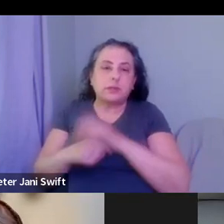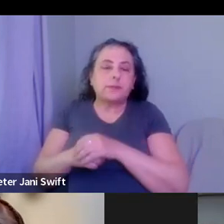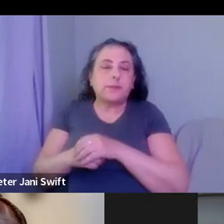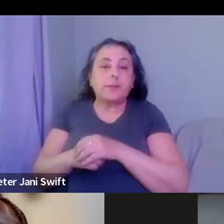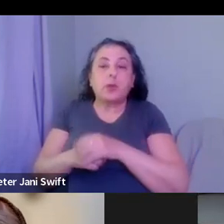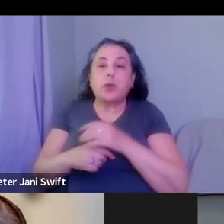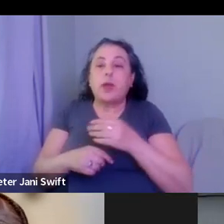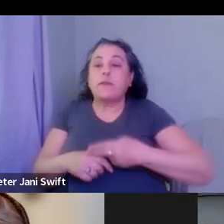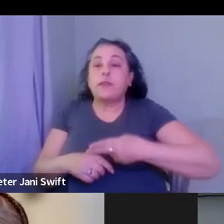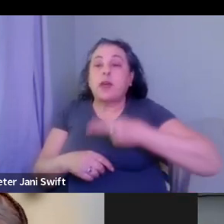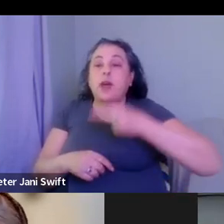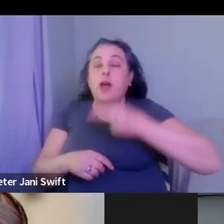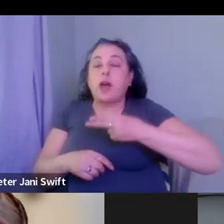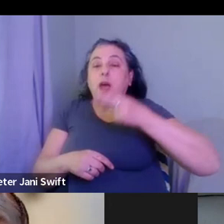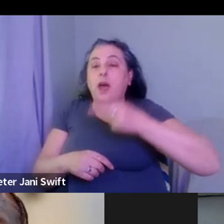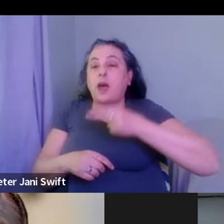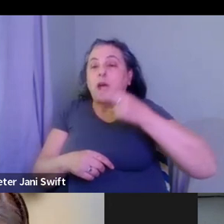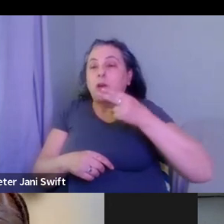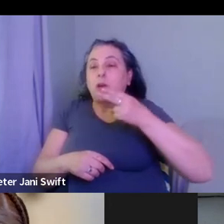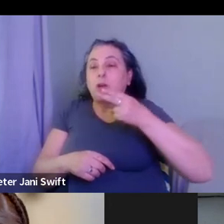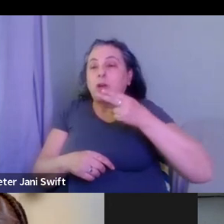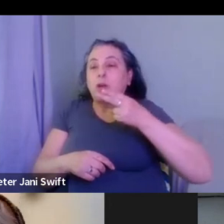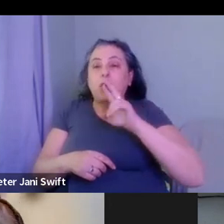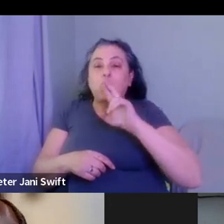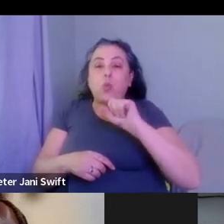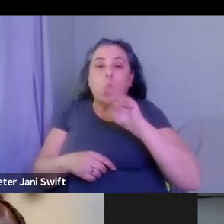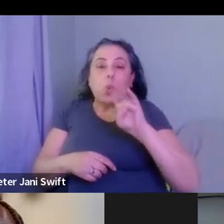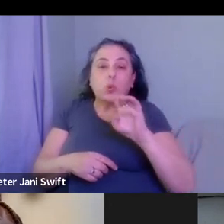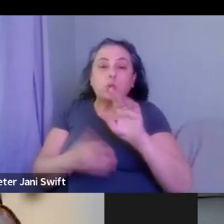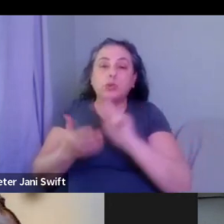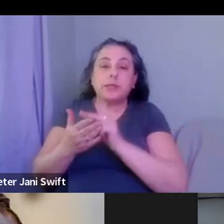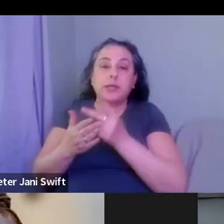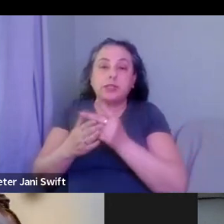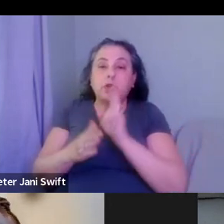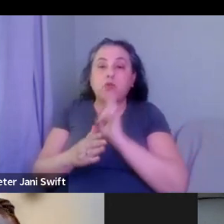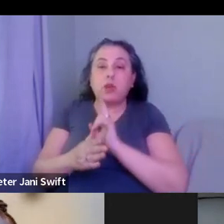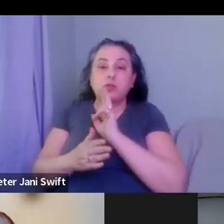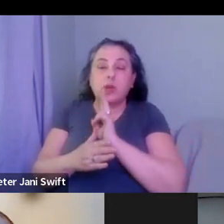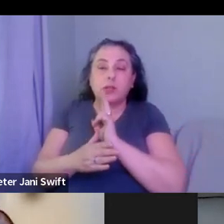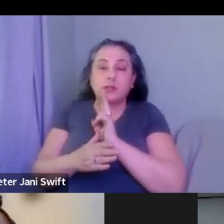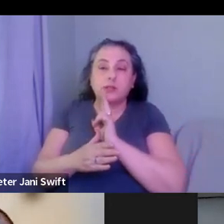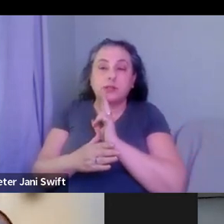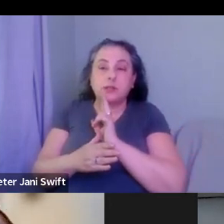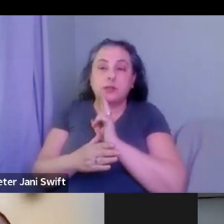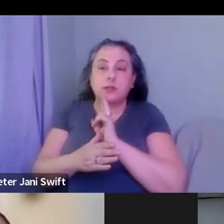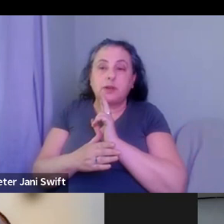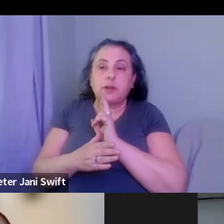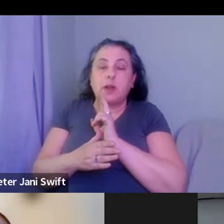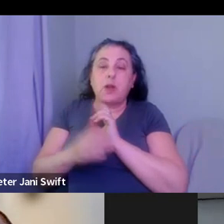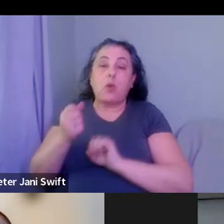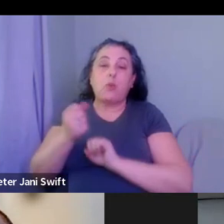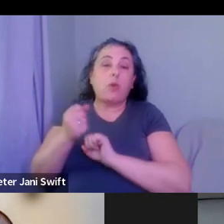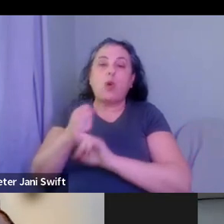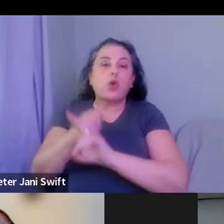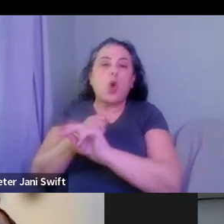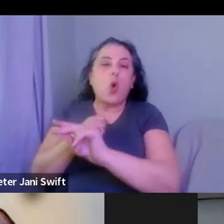restaurants here in Chicago. We do have High Rose Kitchens restaurants that promotes like, no,